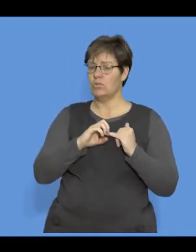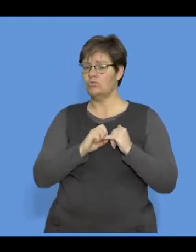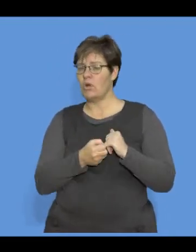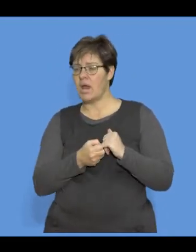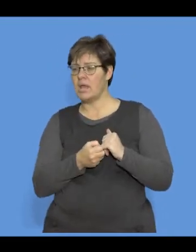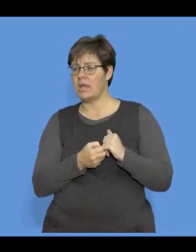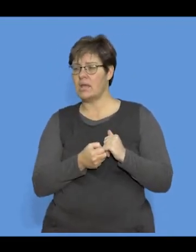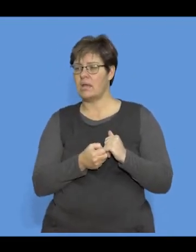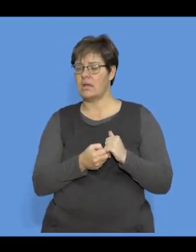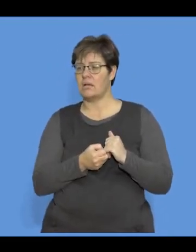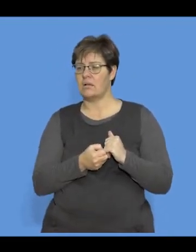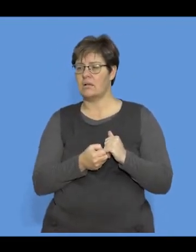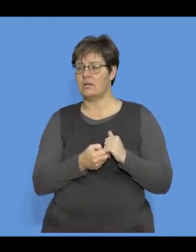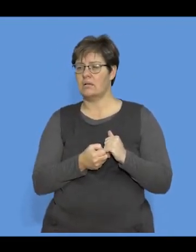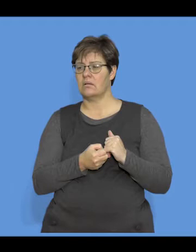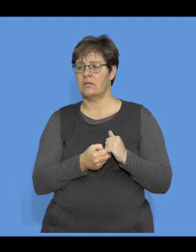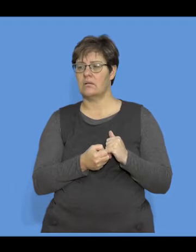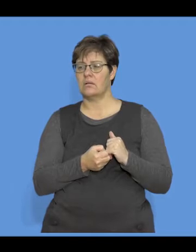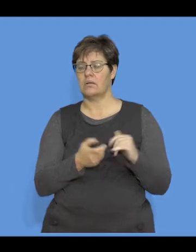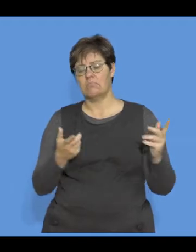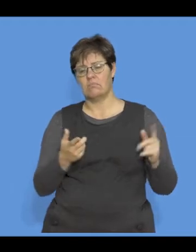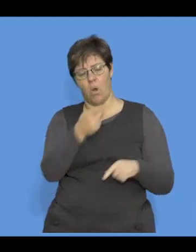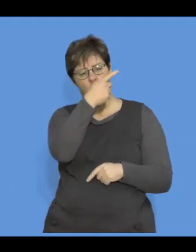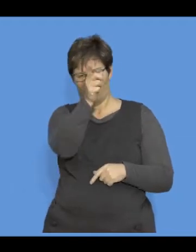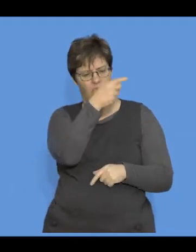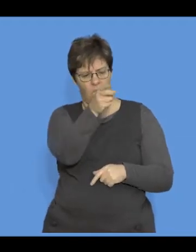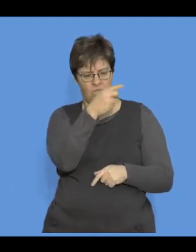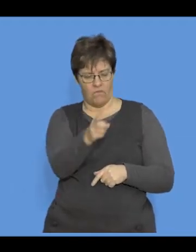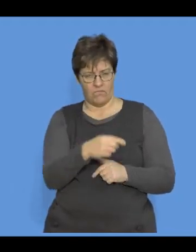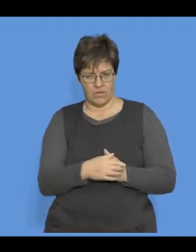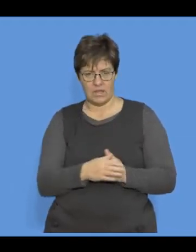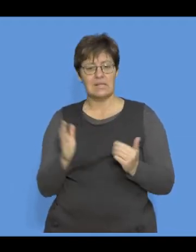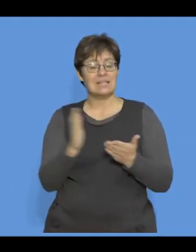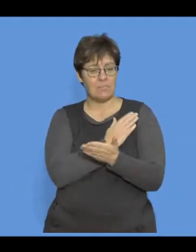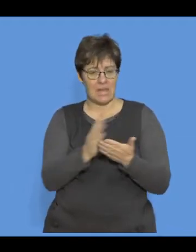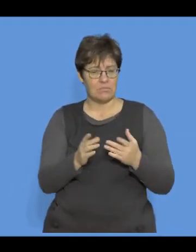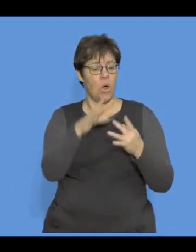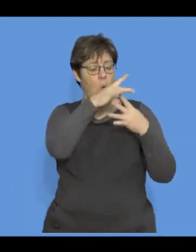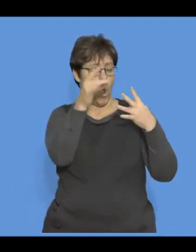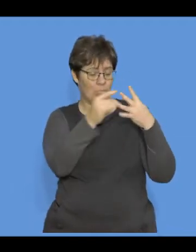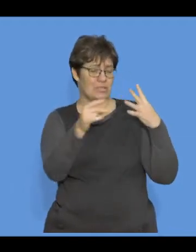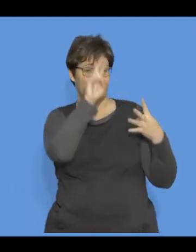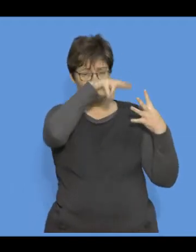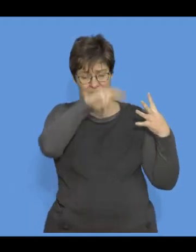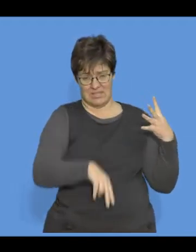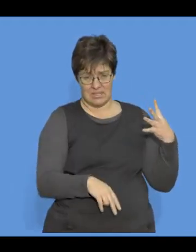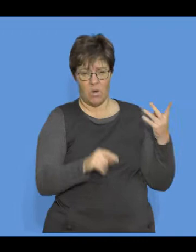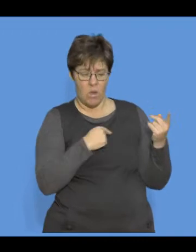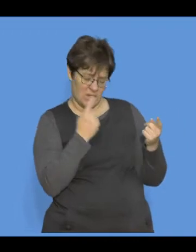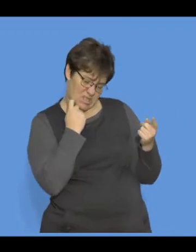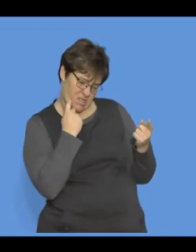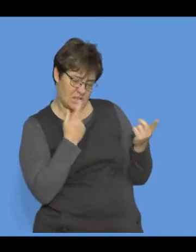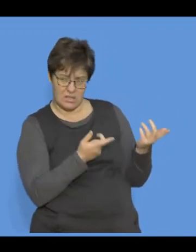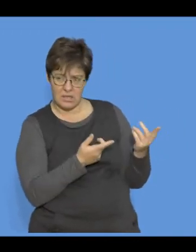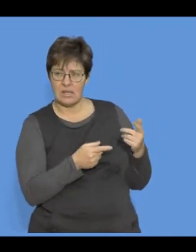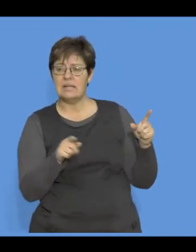not the options. Sometimes you have to read the options because that's the only way to make sense of it.